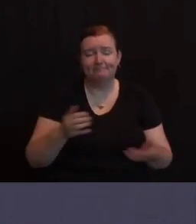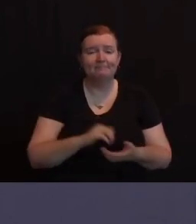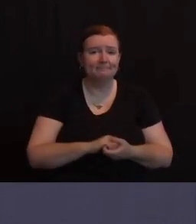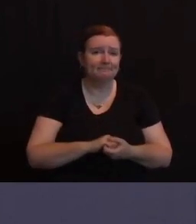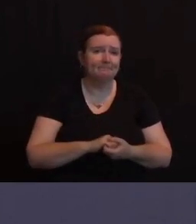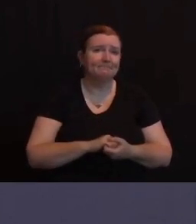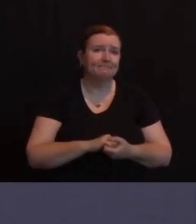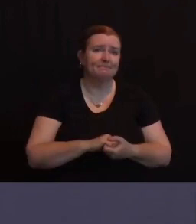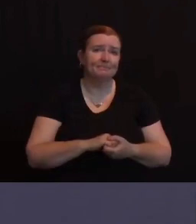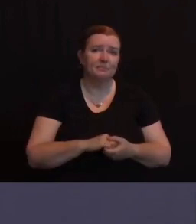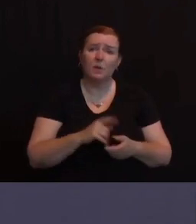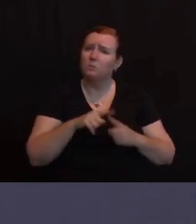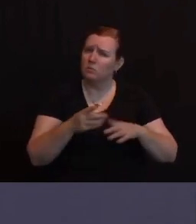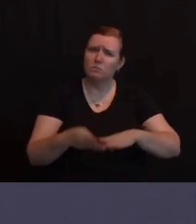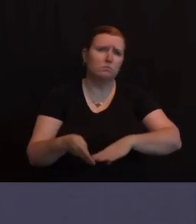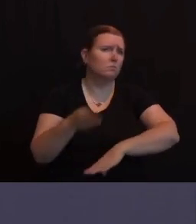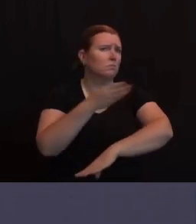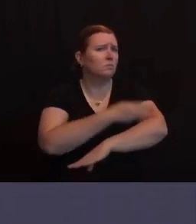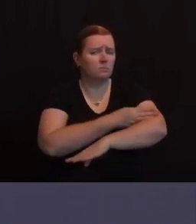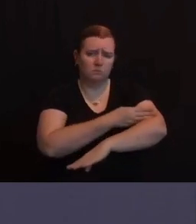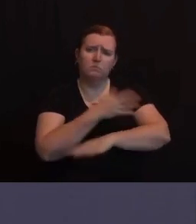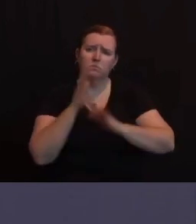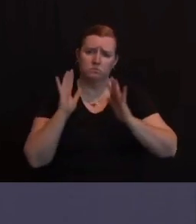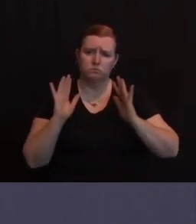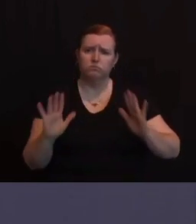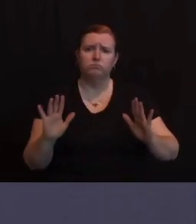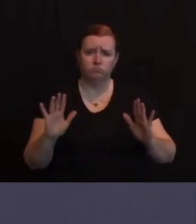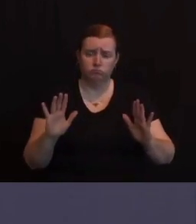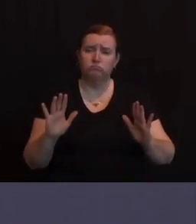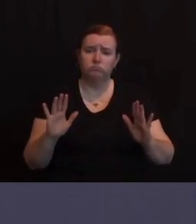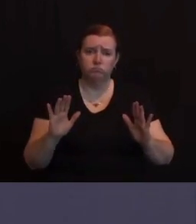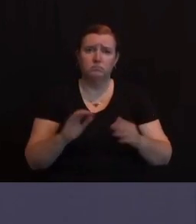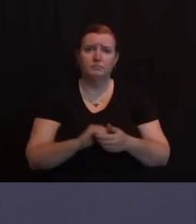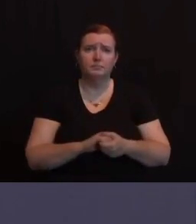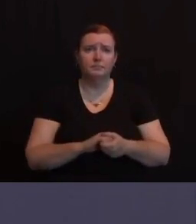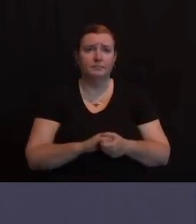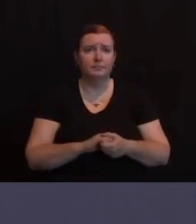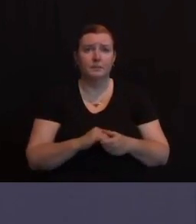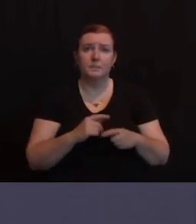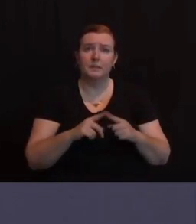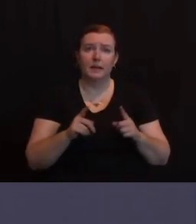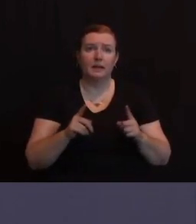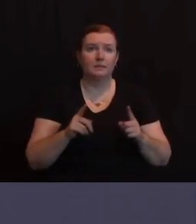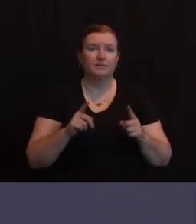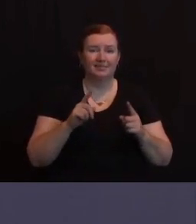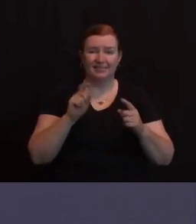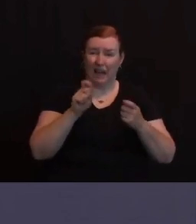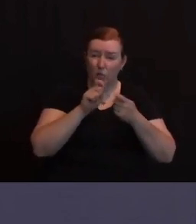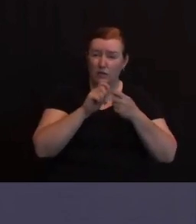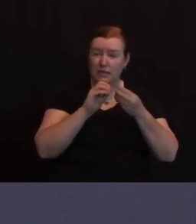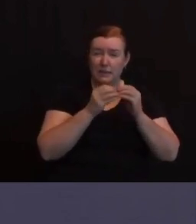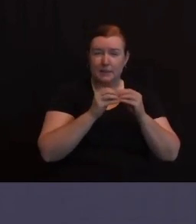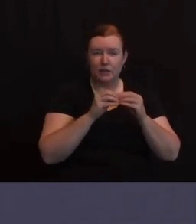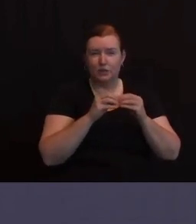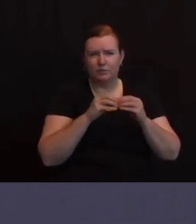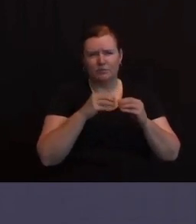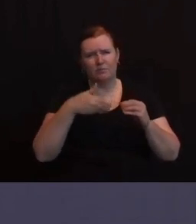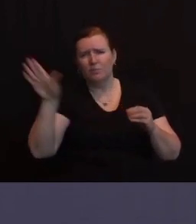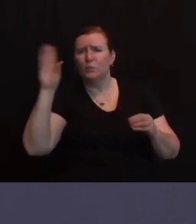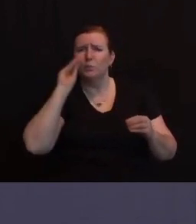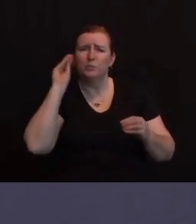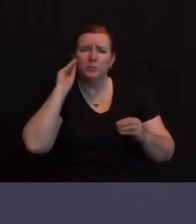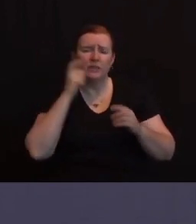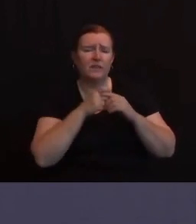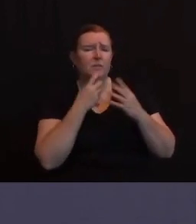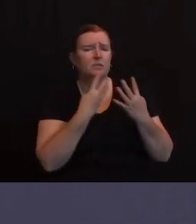improved meaningfully. And I can't give you, as I say, a specific number, but we'll get that to you. But I think an element